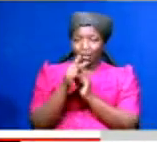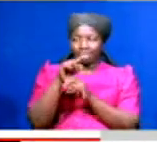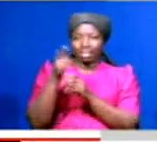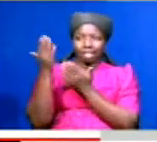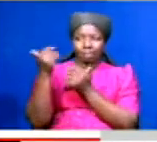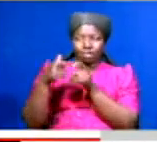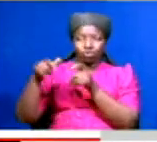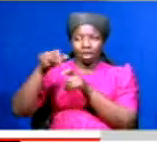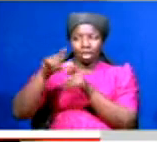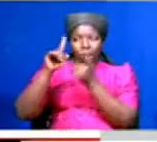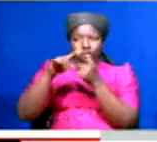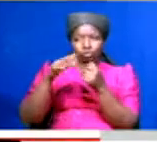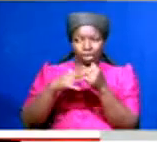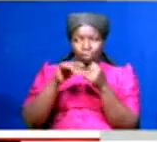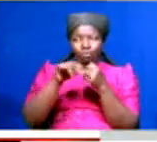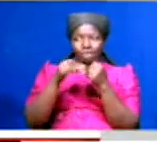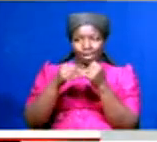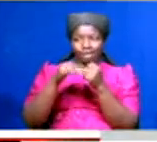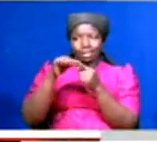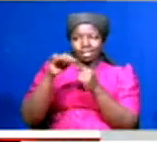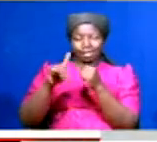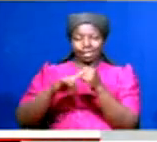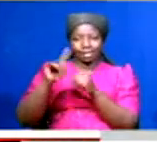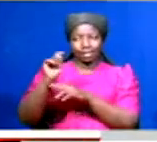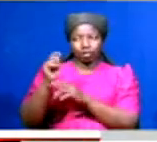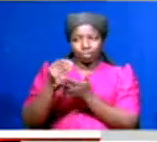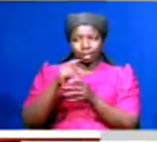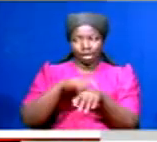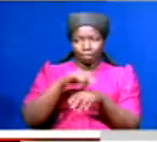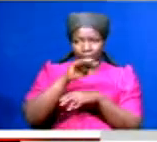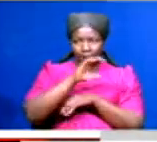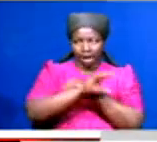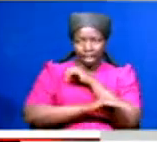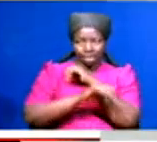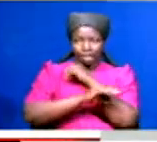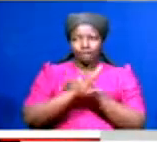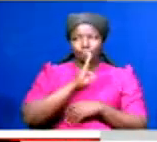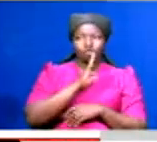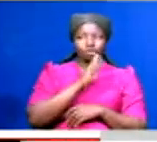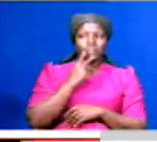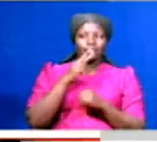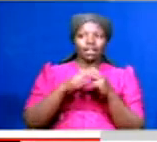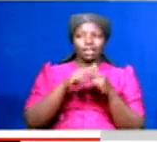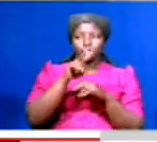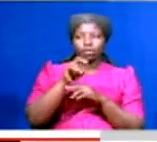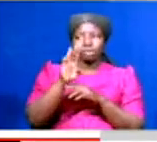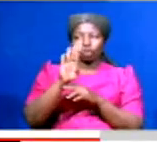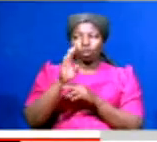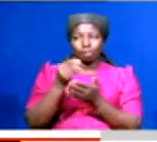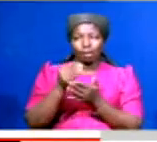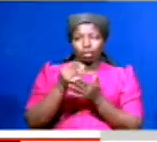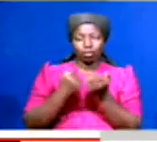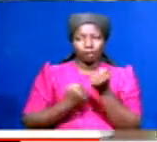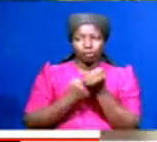to 9.86 trillion shillings when the country borrows 720 billion shillings to finance government programs in the